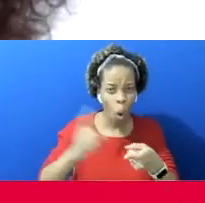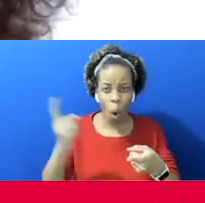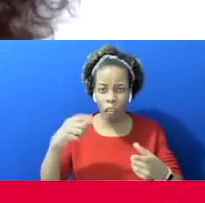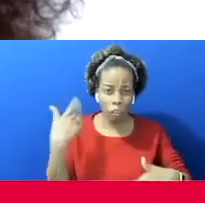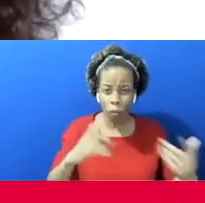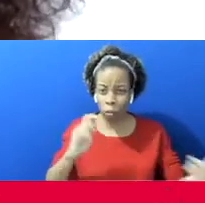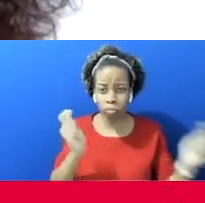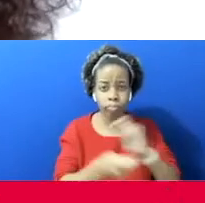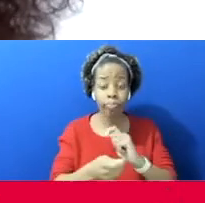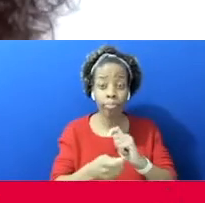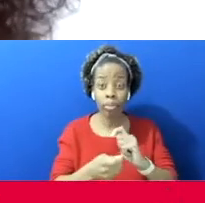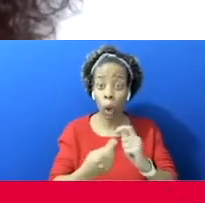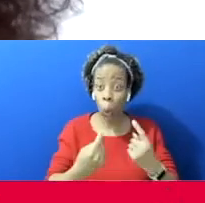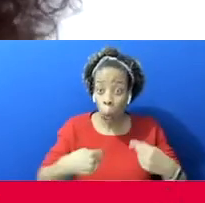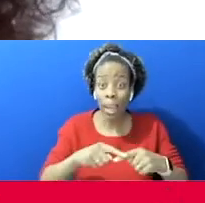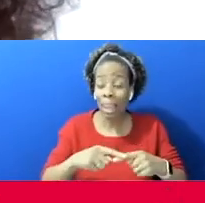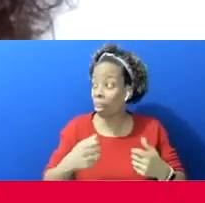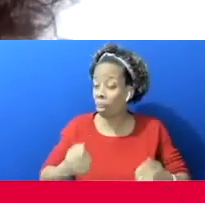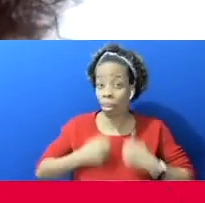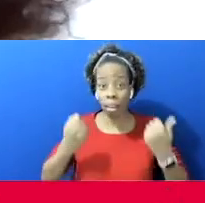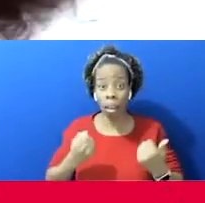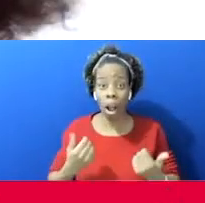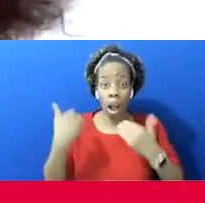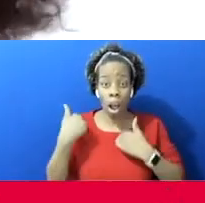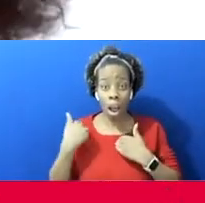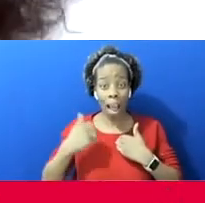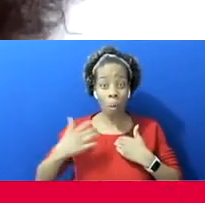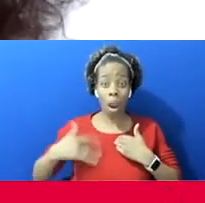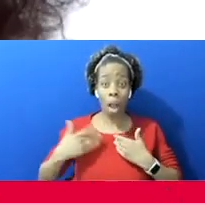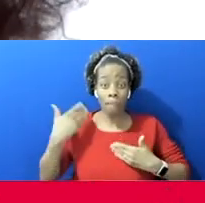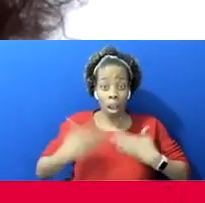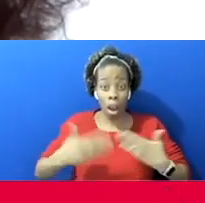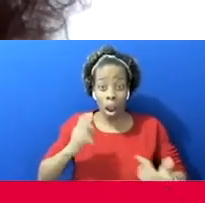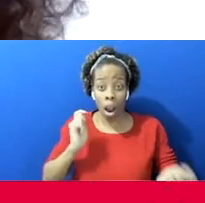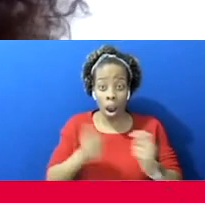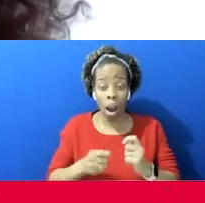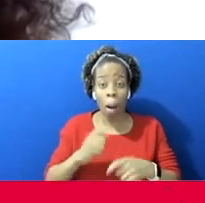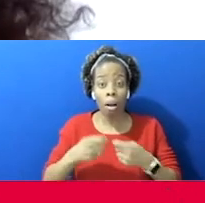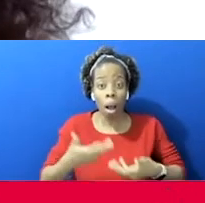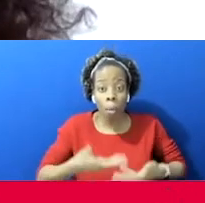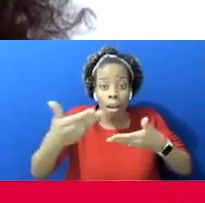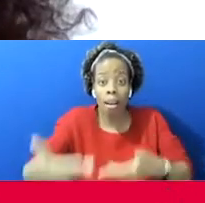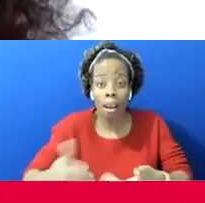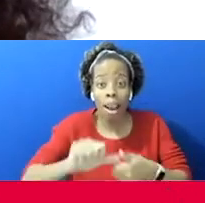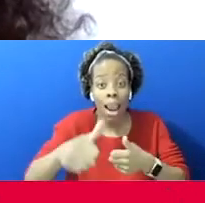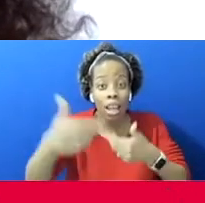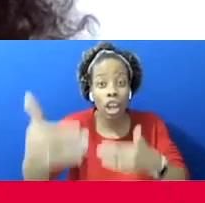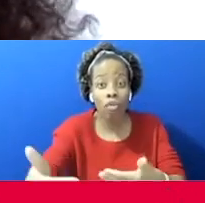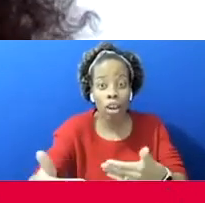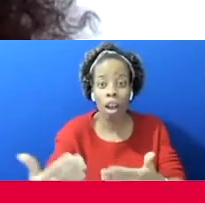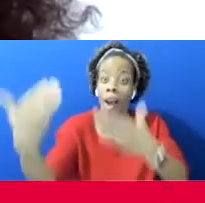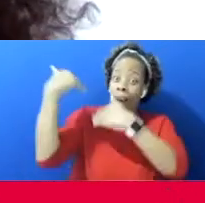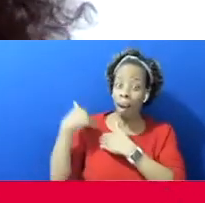and make it an entire part of like the rest of our lives, and to make sure that that passes on down to future generations as well.